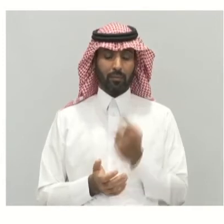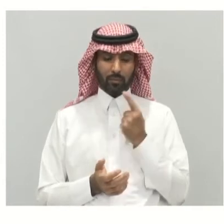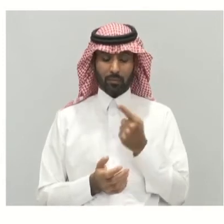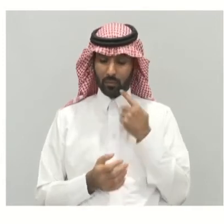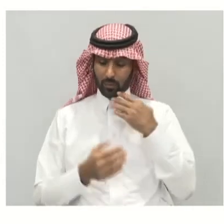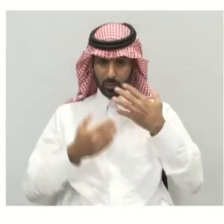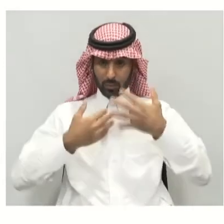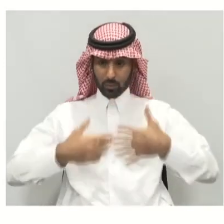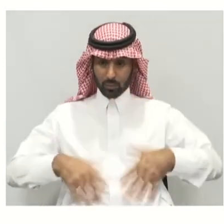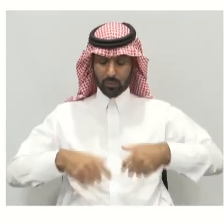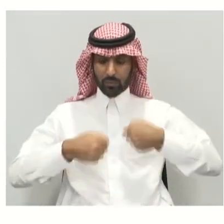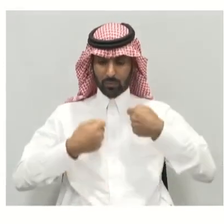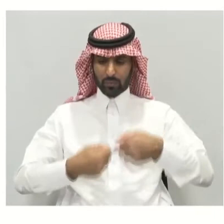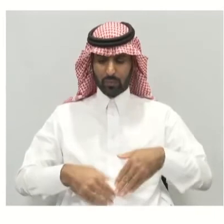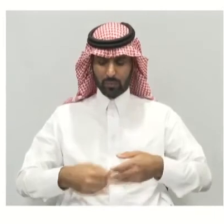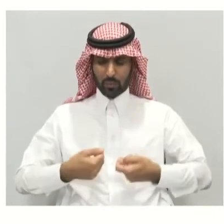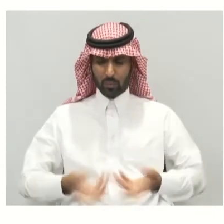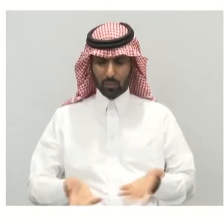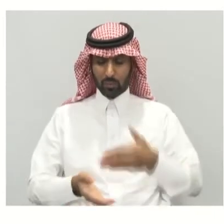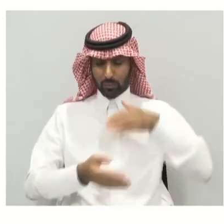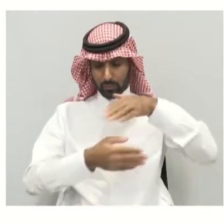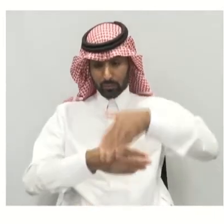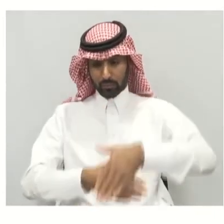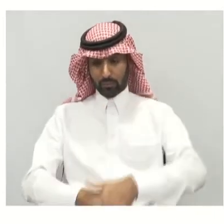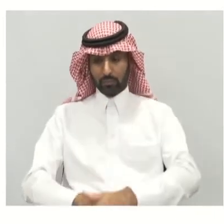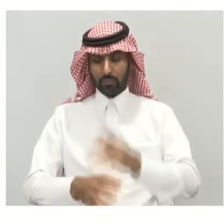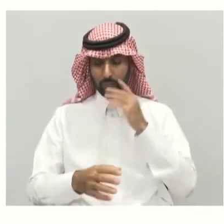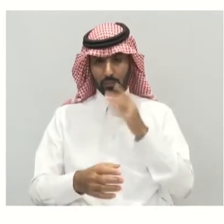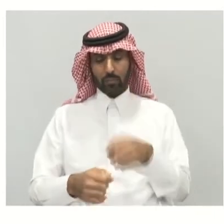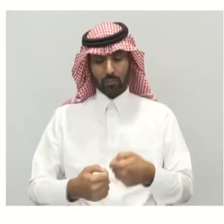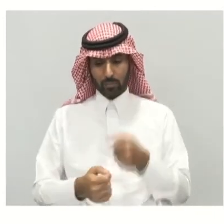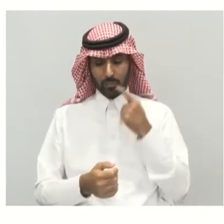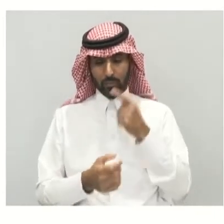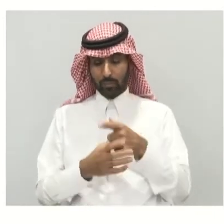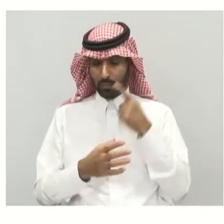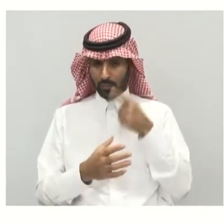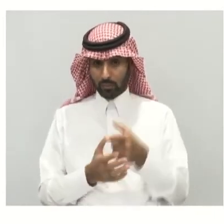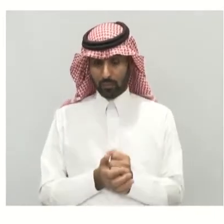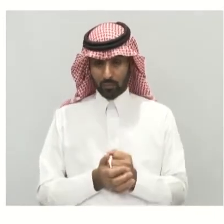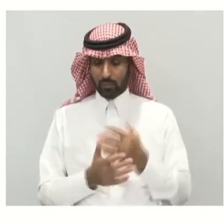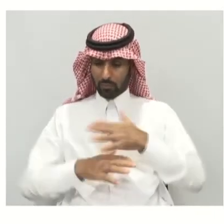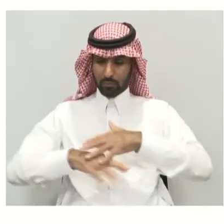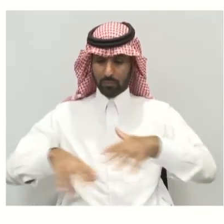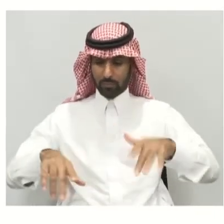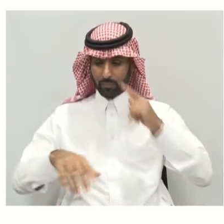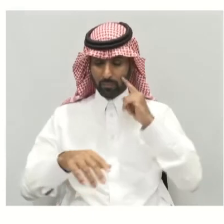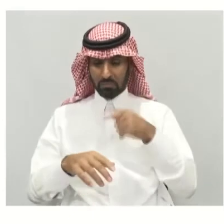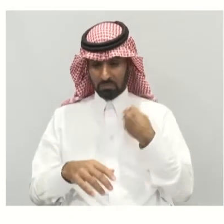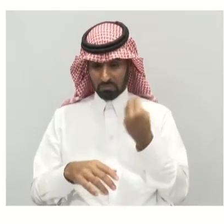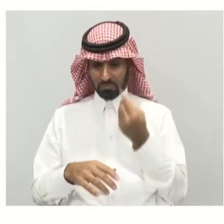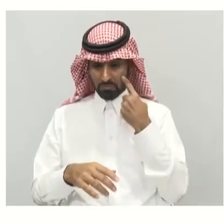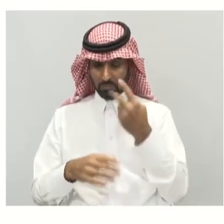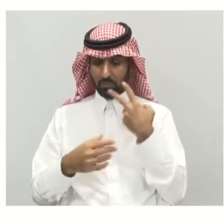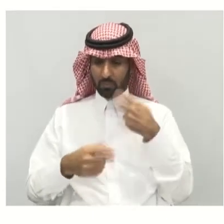Whitewater rafting, Chile. We invite you to come and explore the best-kept secret of Patagonia, an amazing place